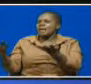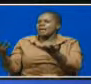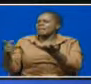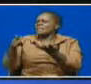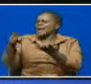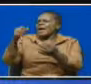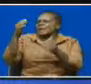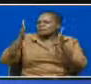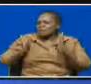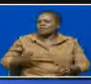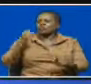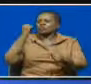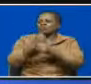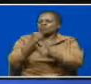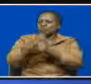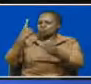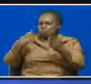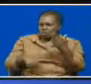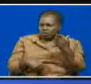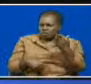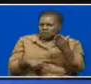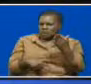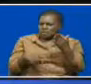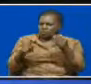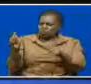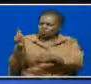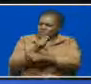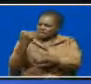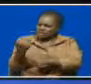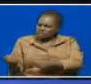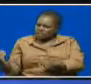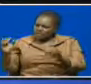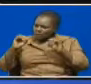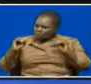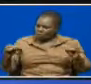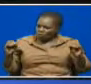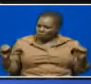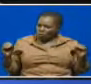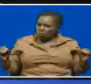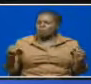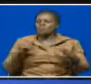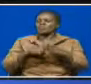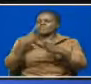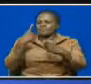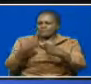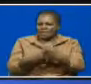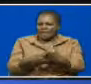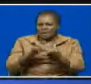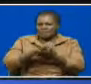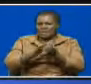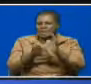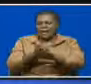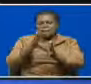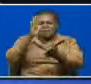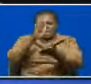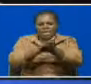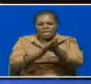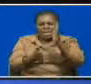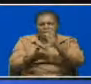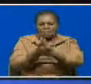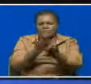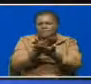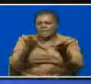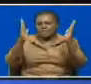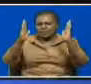do? Yeah. You know, if you don't train these kids, you know, they'll end up being empty, and